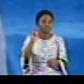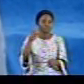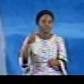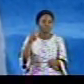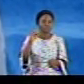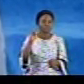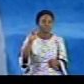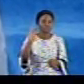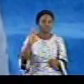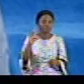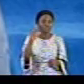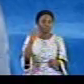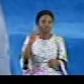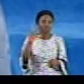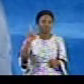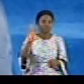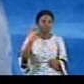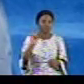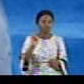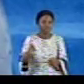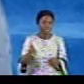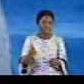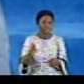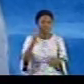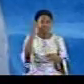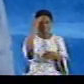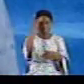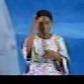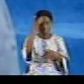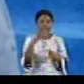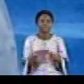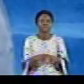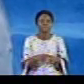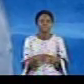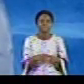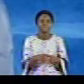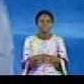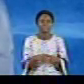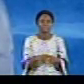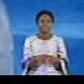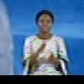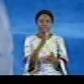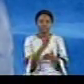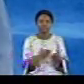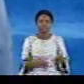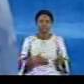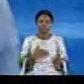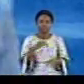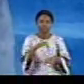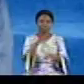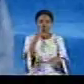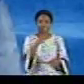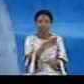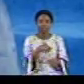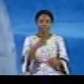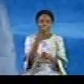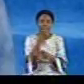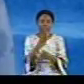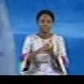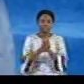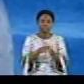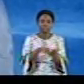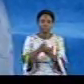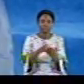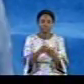3 years, and right-sided hemiparesis. Somebody touched her, and then the hand became weak. But tonight, the